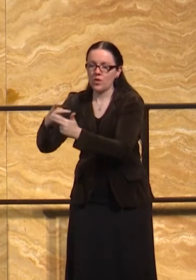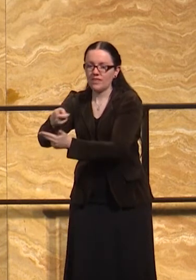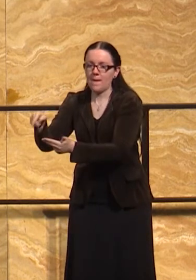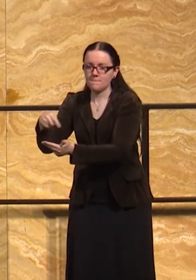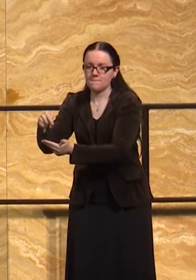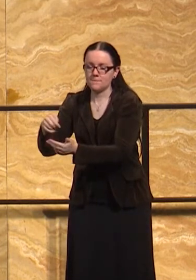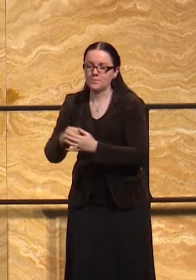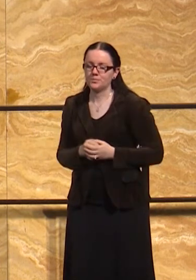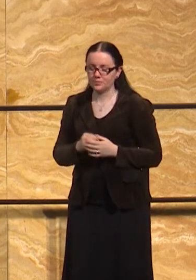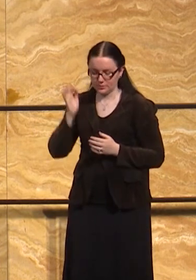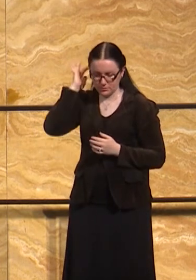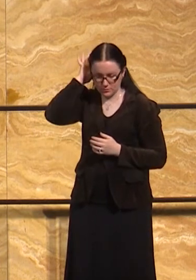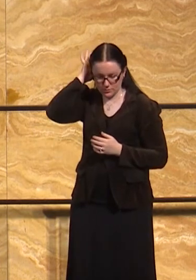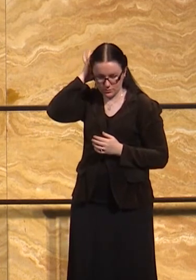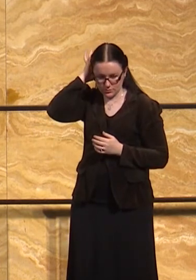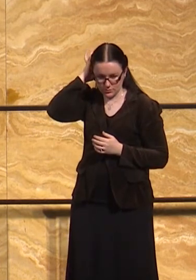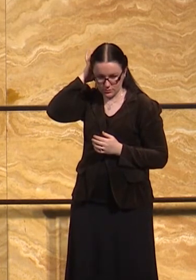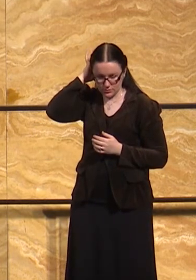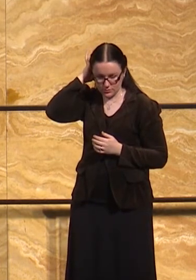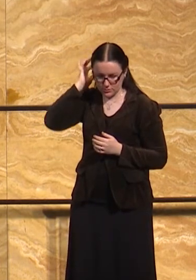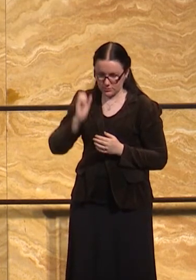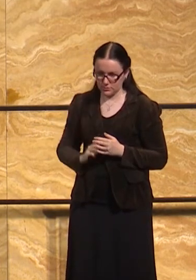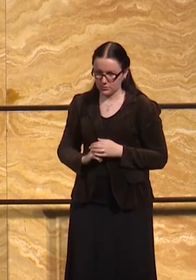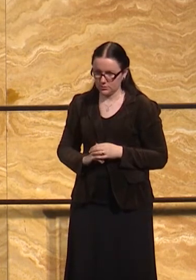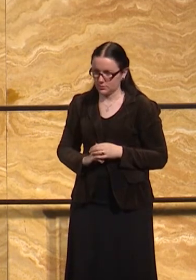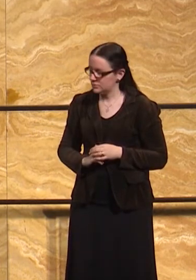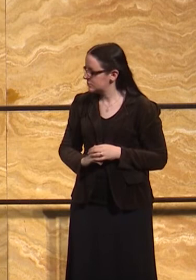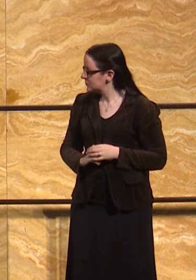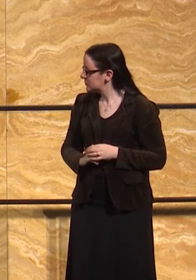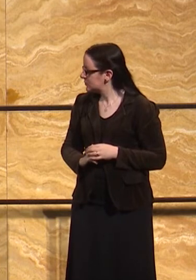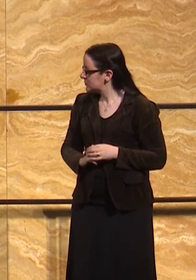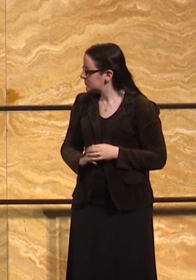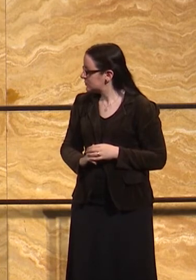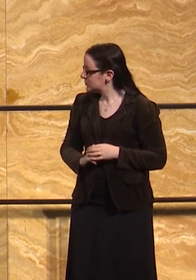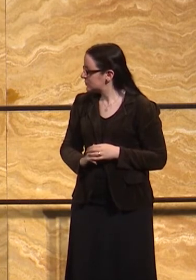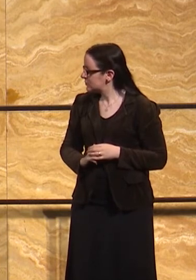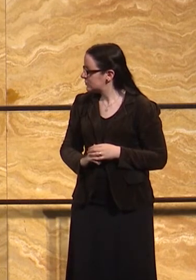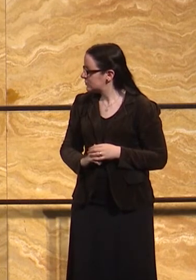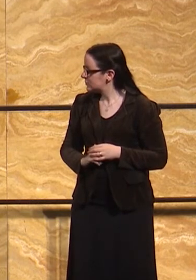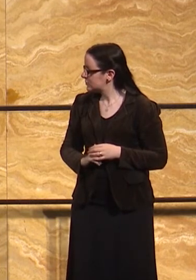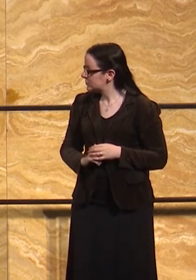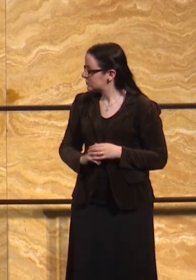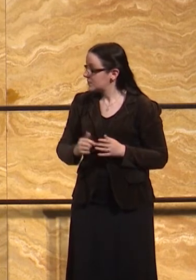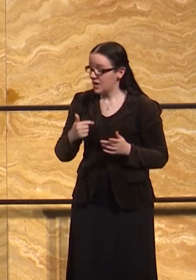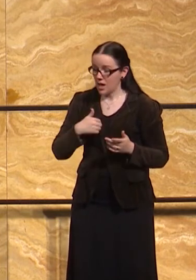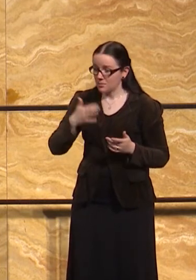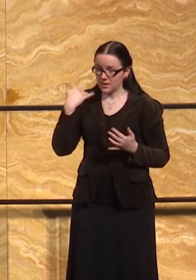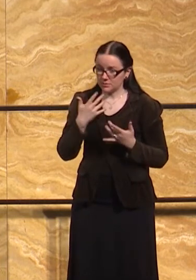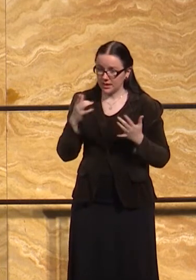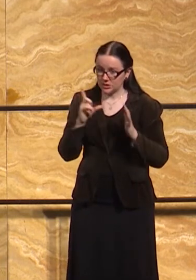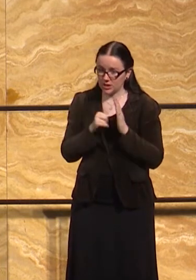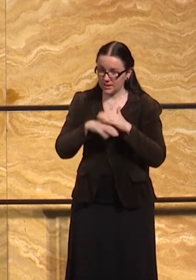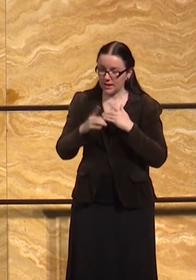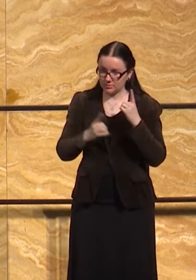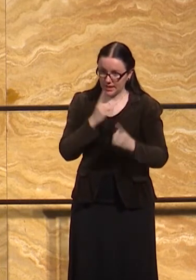saying these are the leaders and the kinds of leaders that we want to install. I've sat in closed-door meetings